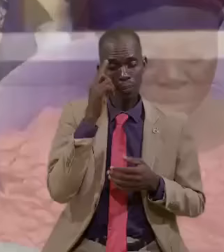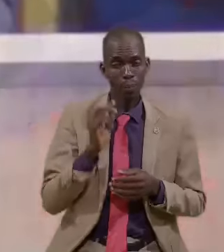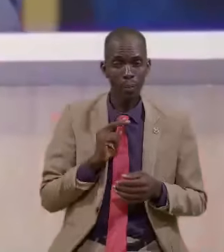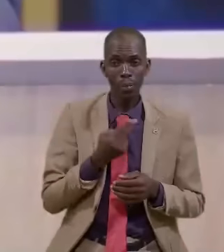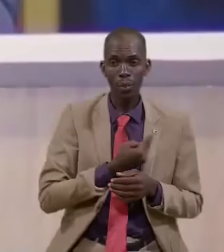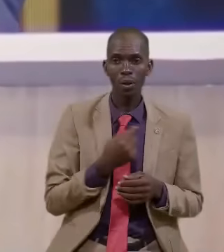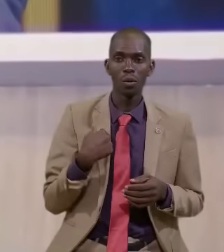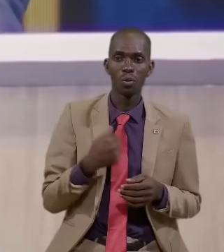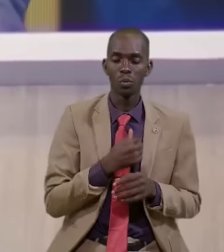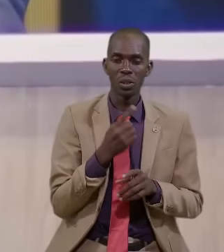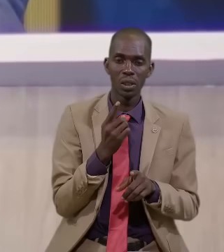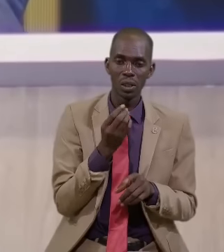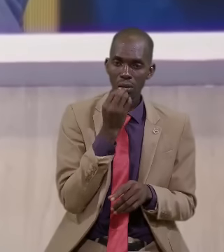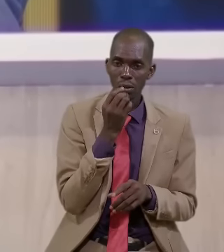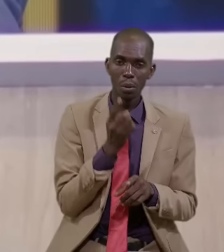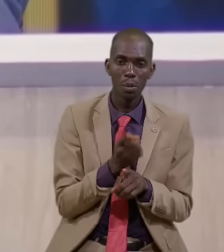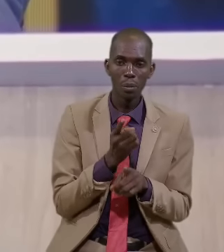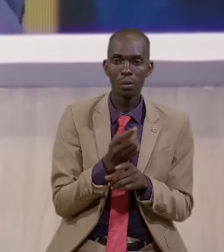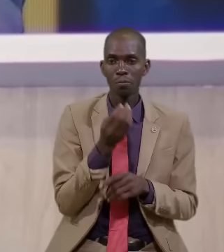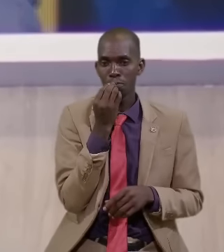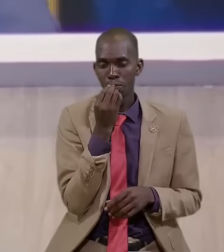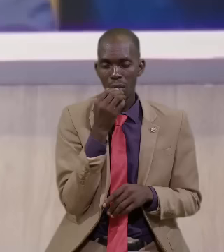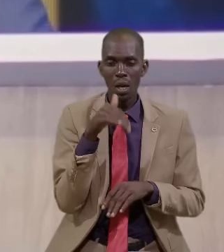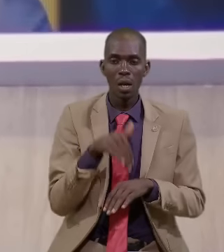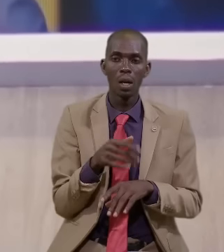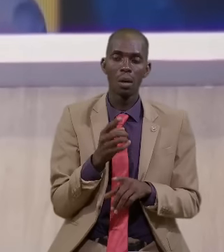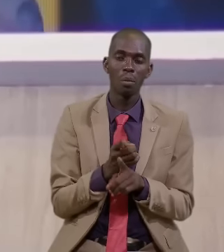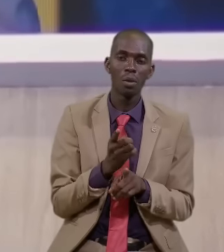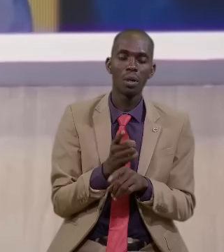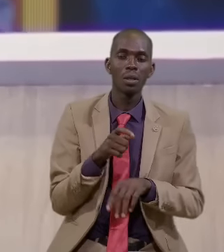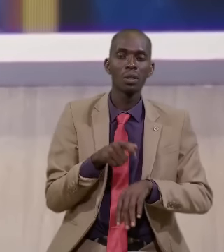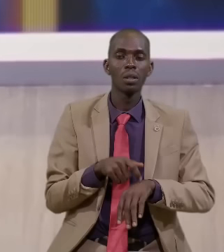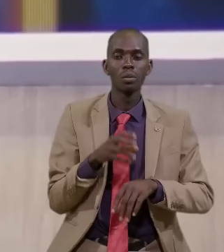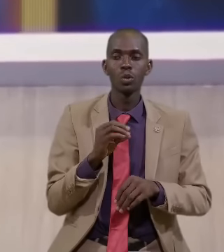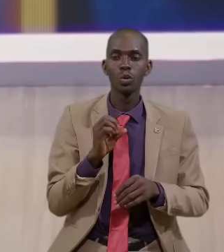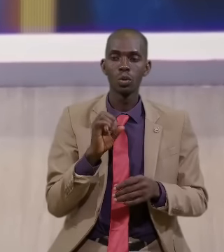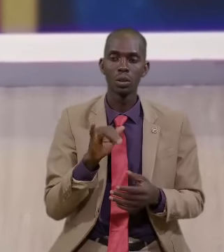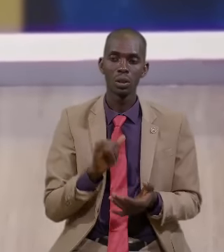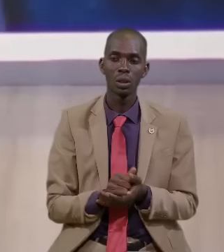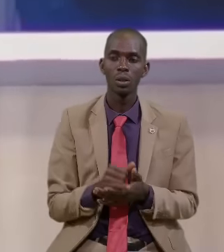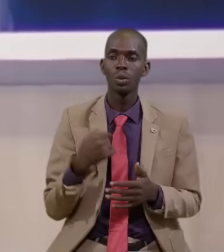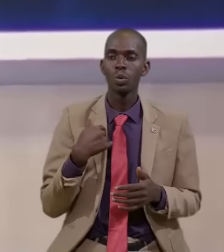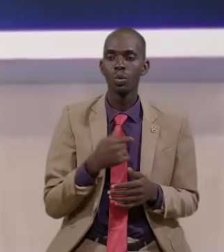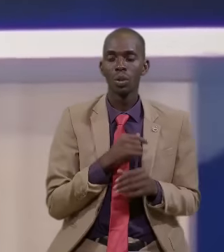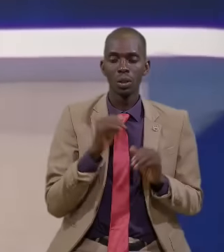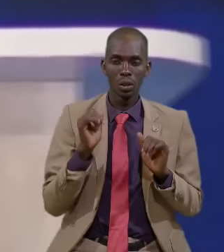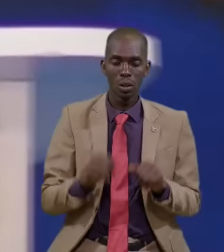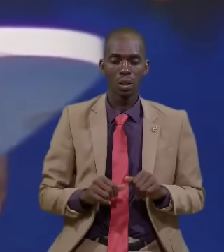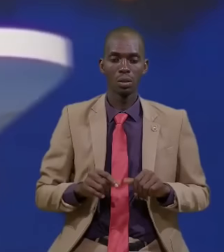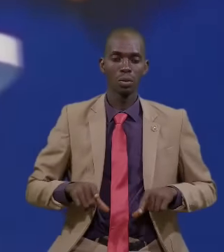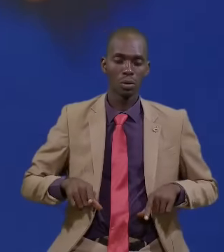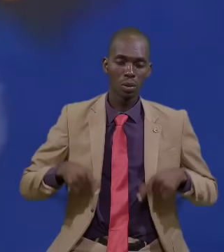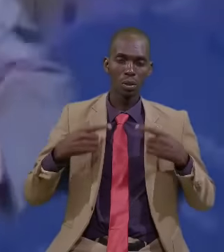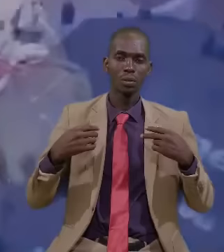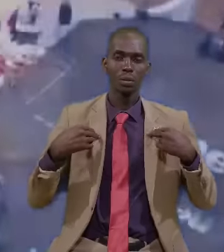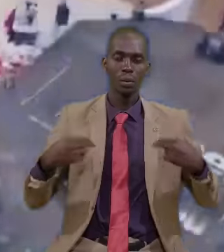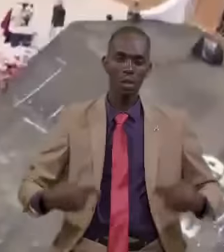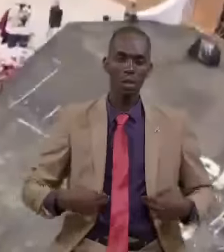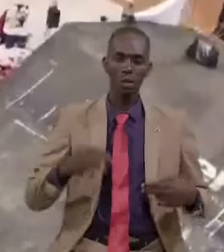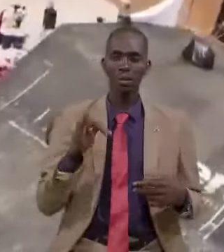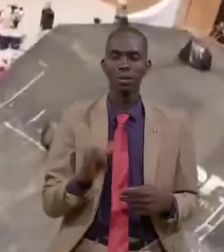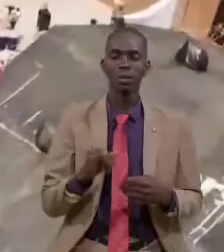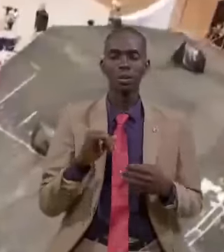food at the appropriate time so that we can keep healthy. Look at number two here.